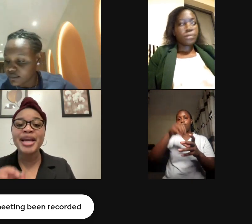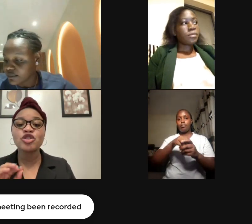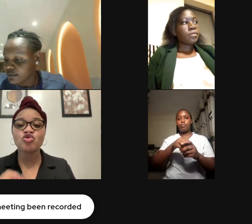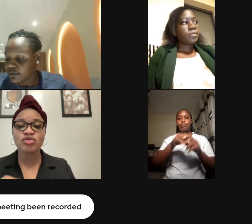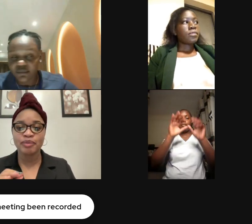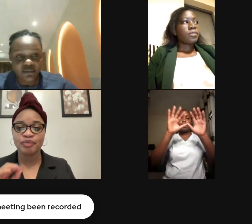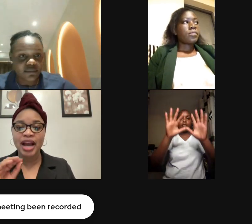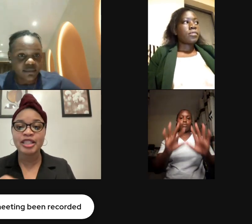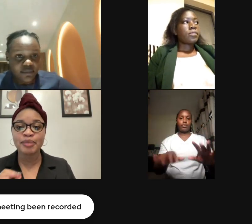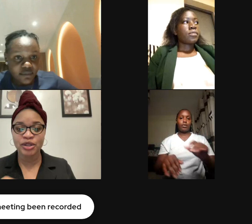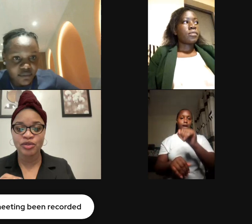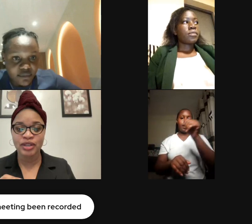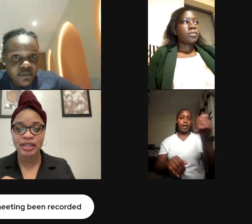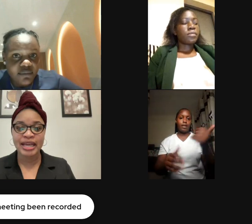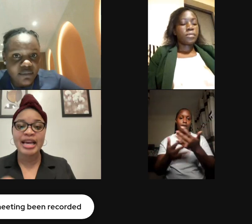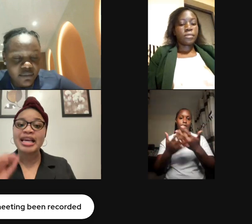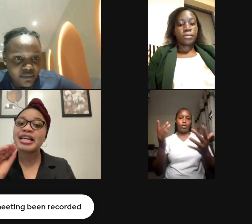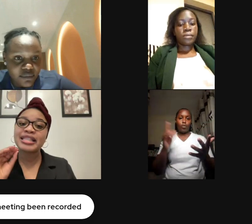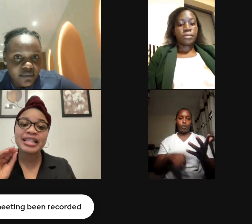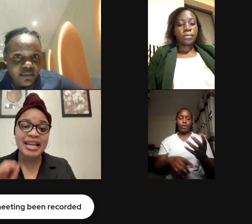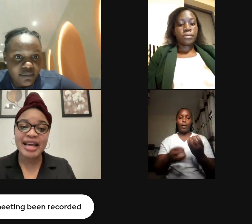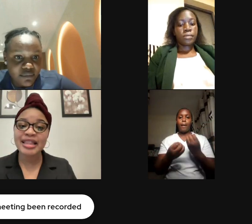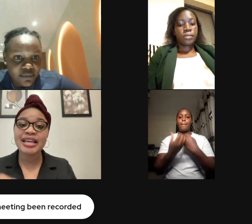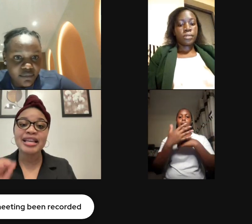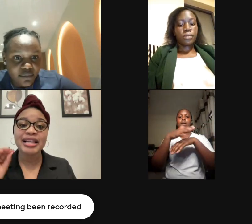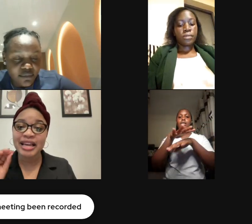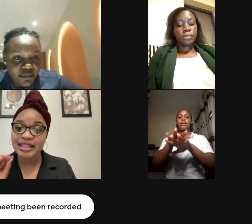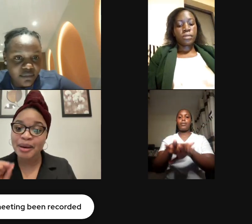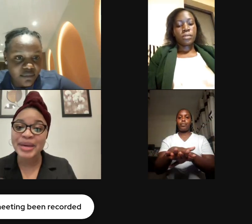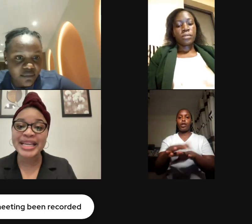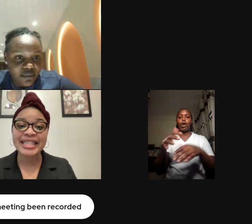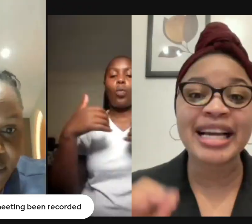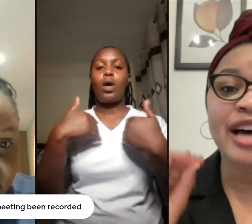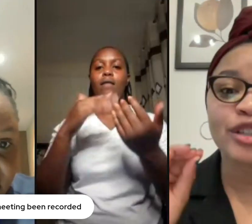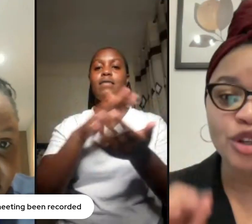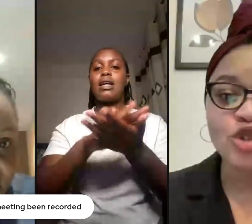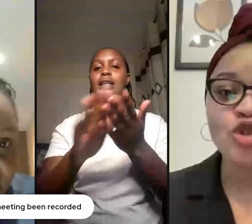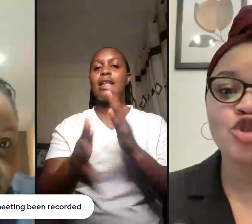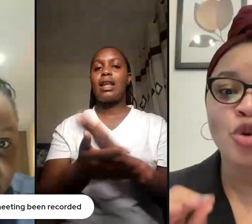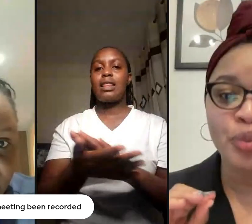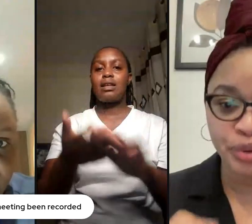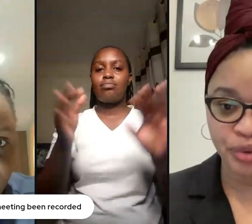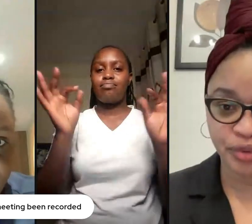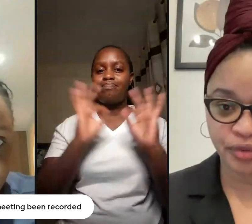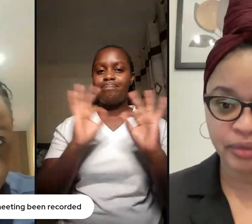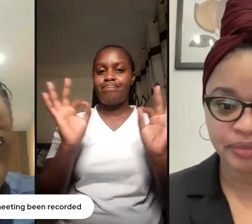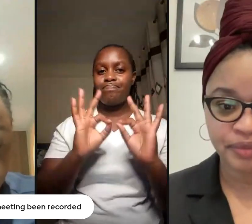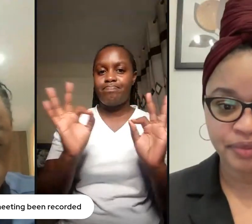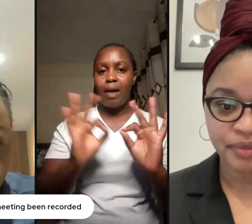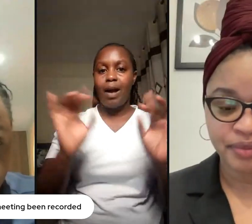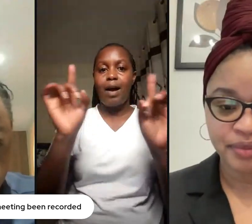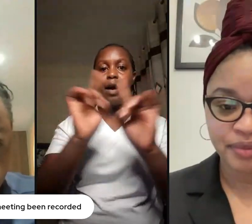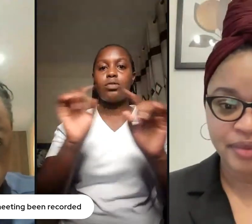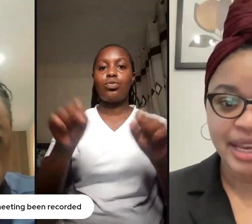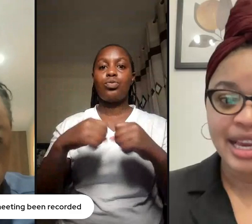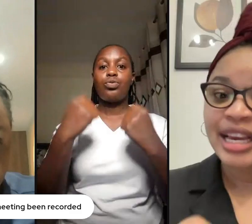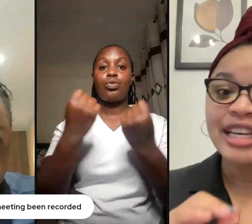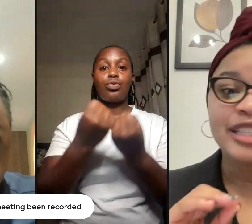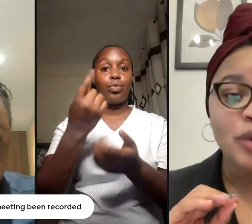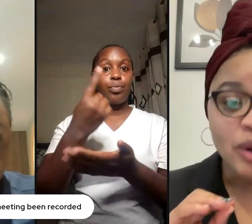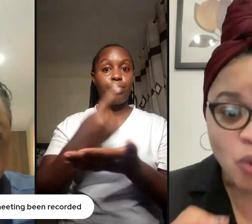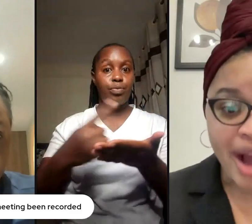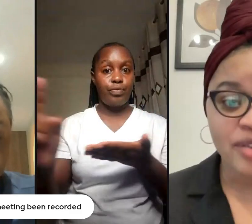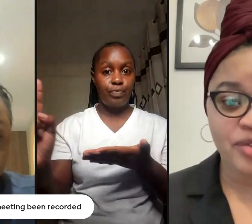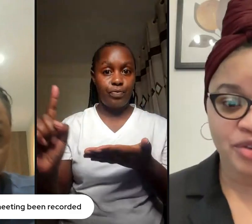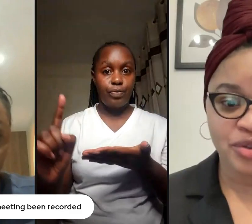the mainstream aspect of it. There is nothing that is amazing as social proof.